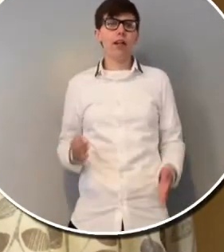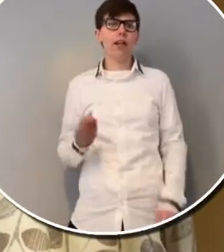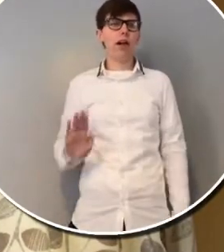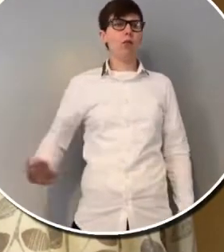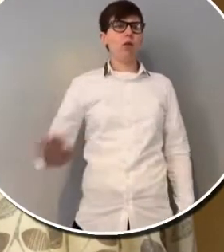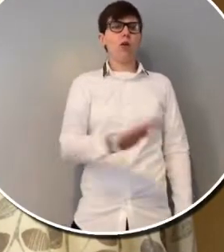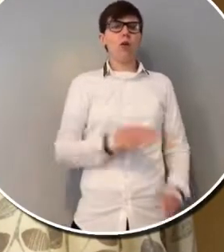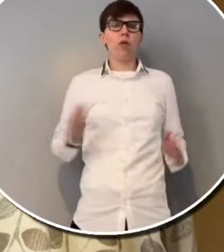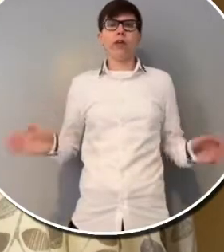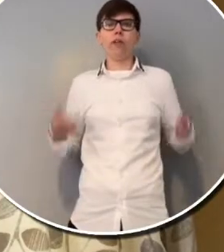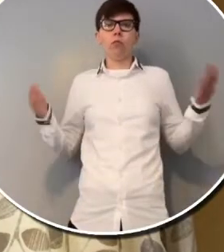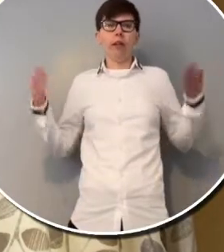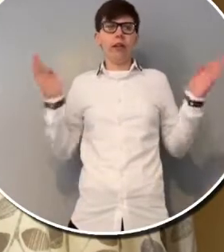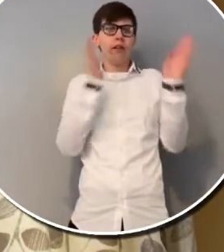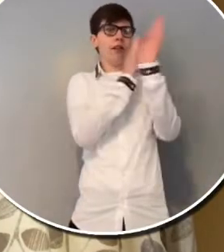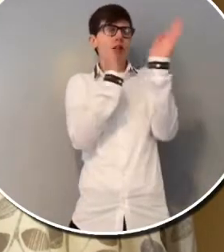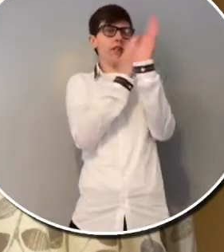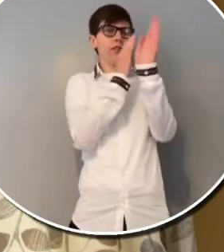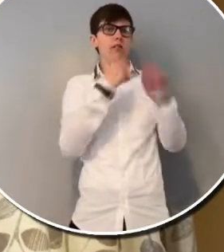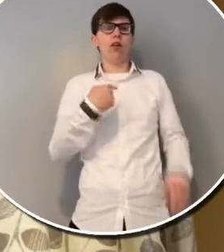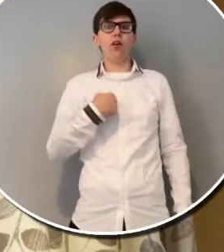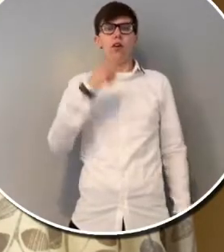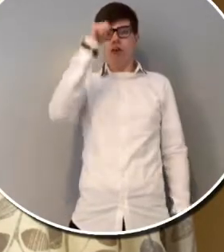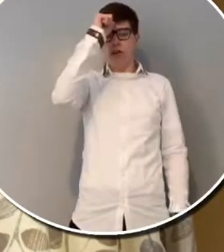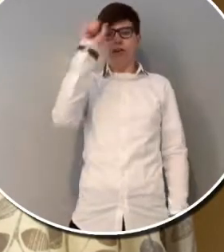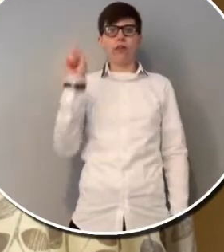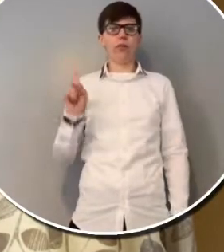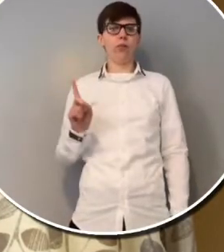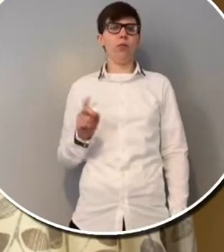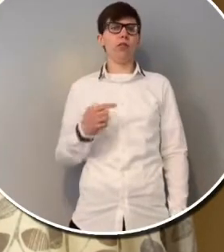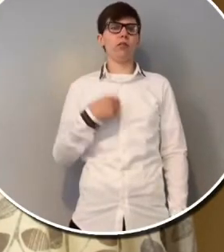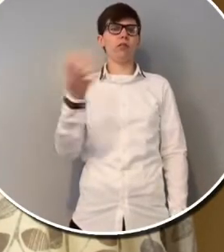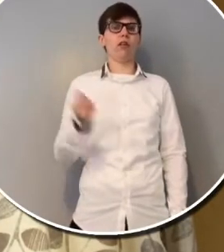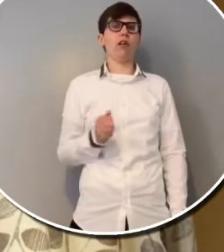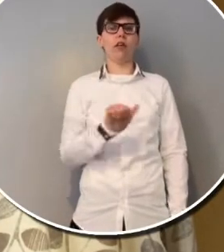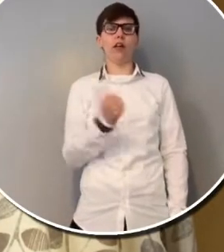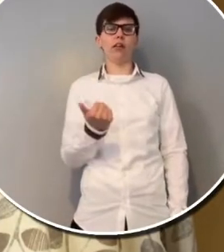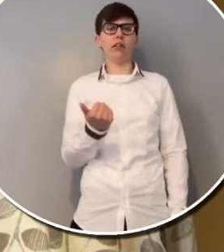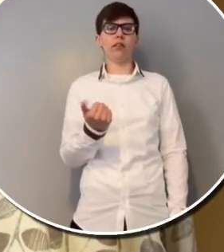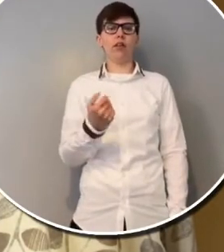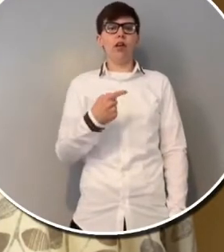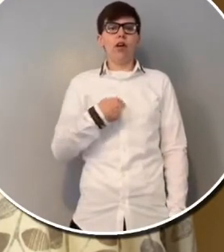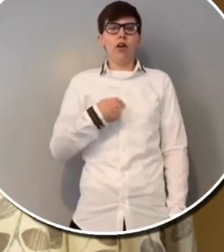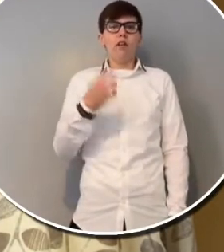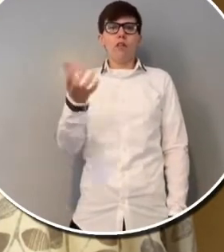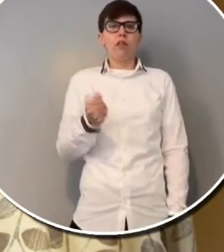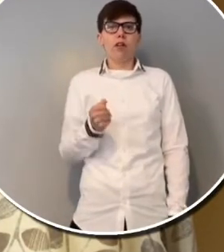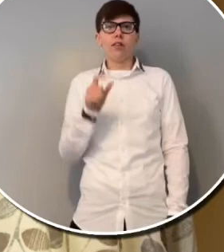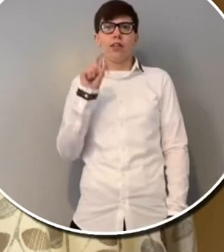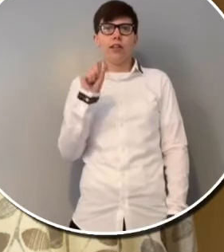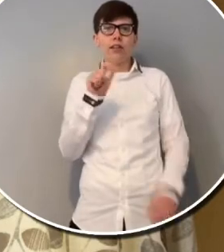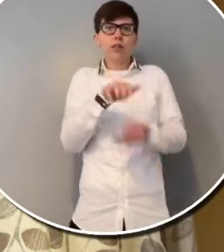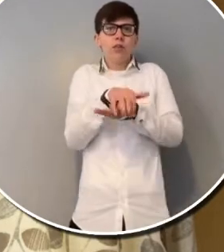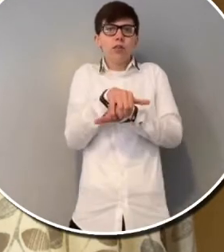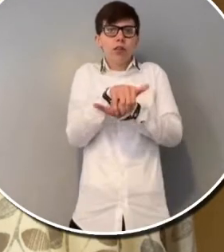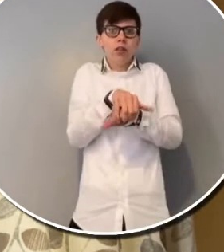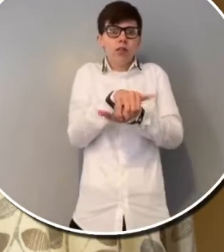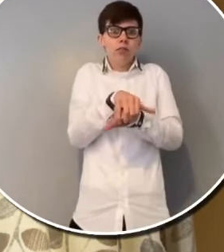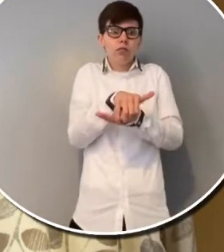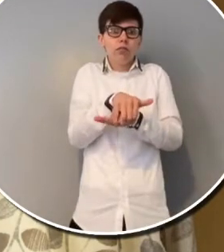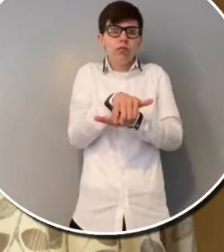I've got a little turtle. Now, he's going to help me out with a song about a turtle. You might not have a turtle to help you out,